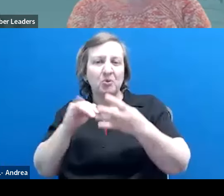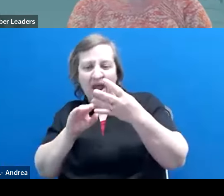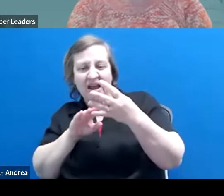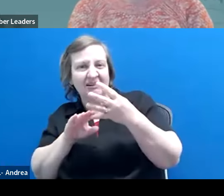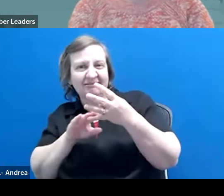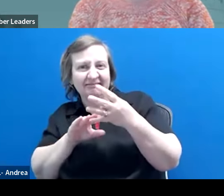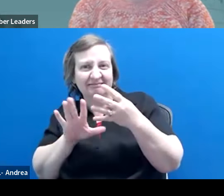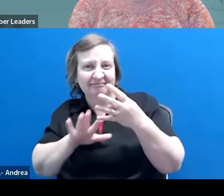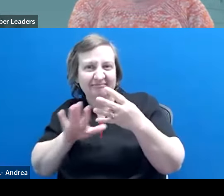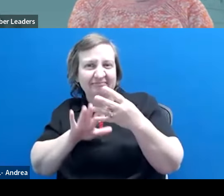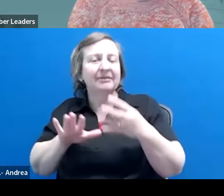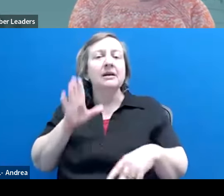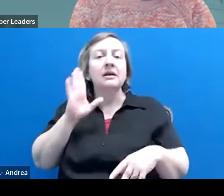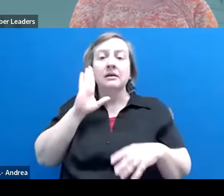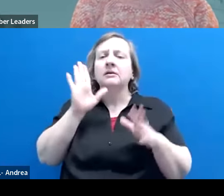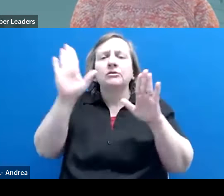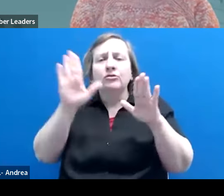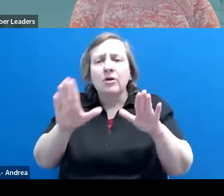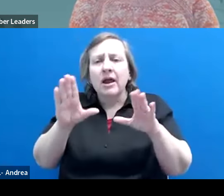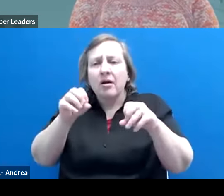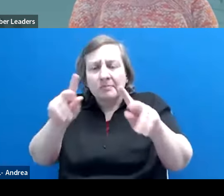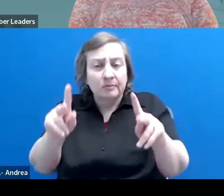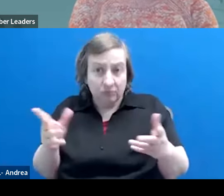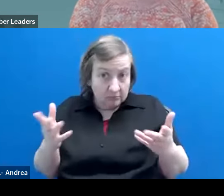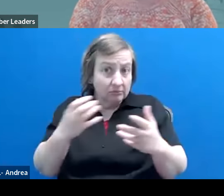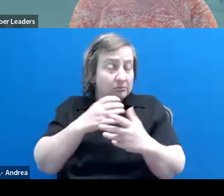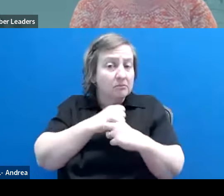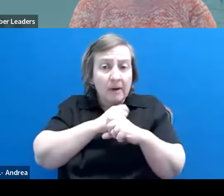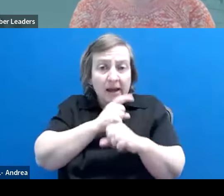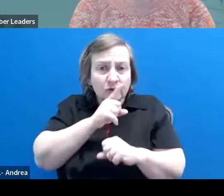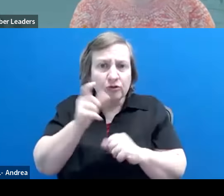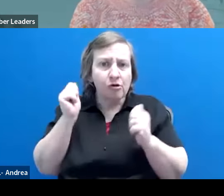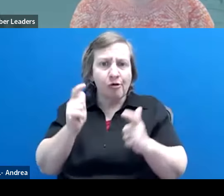incredible opportunity to make sure that, you know, all